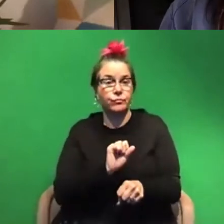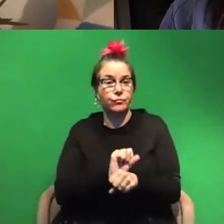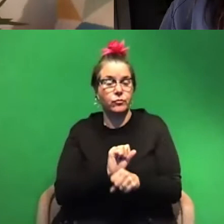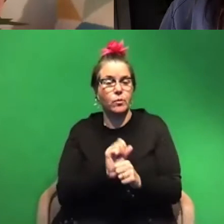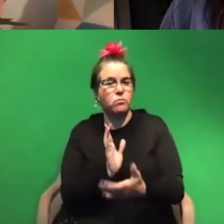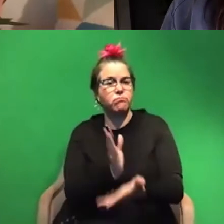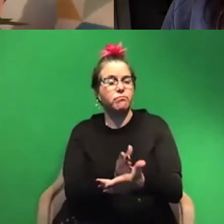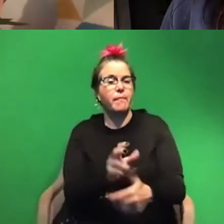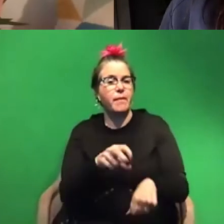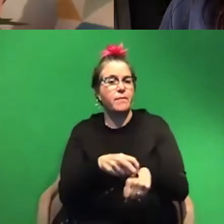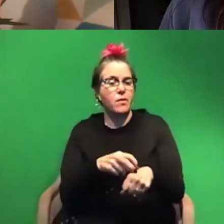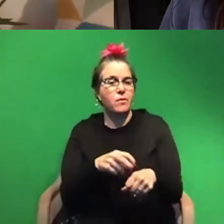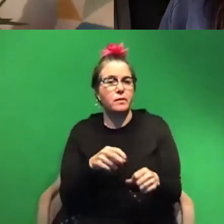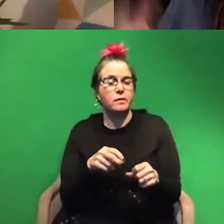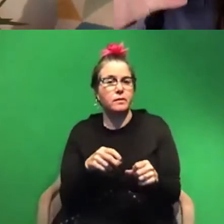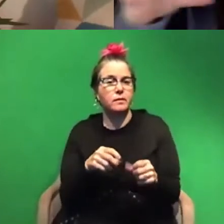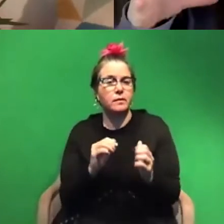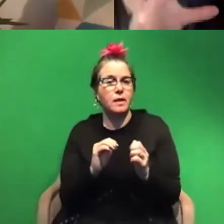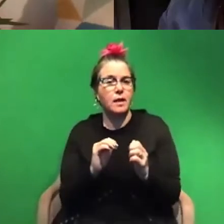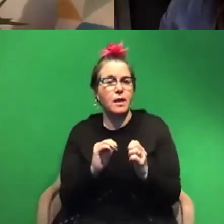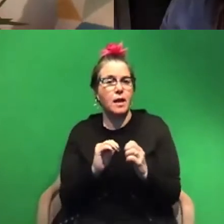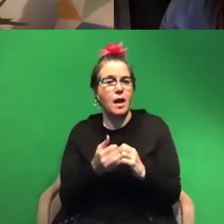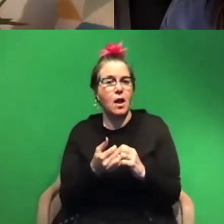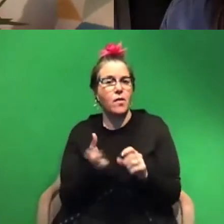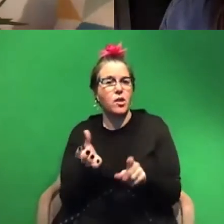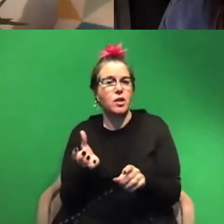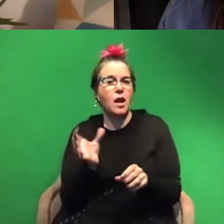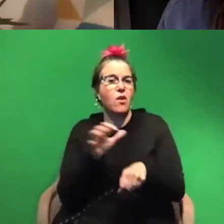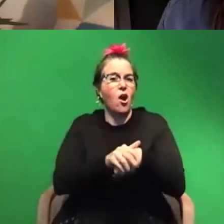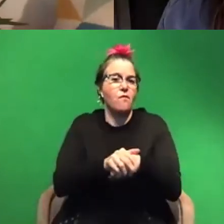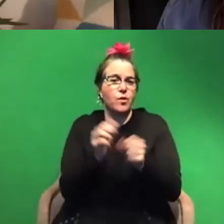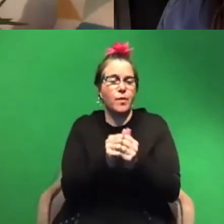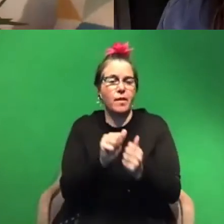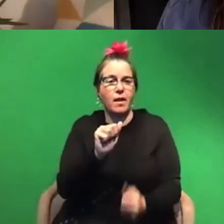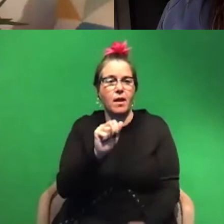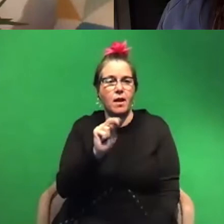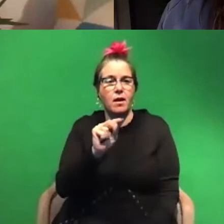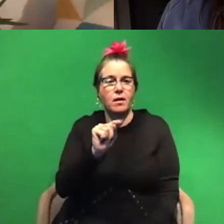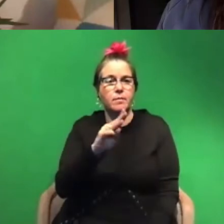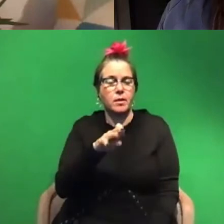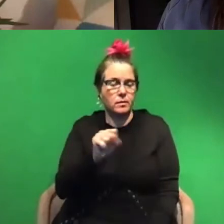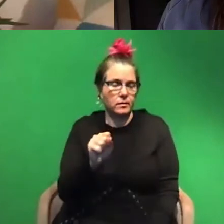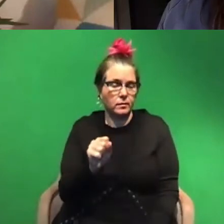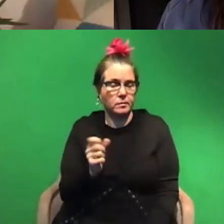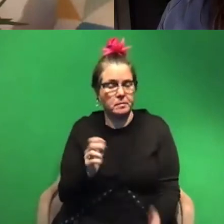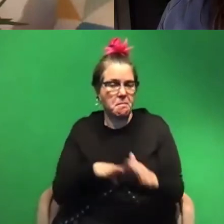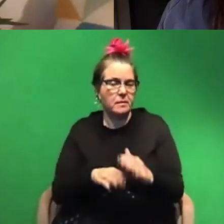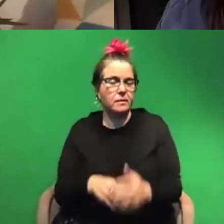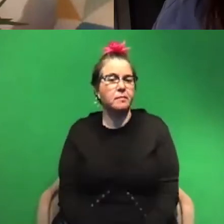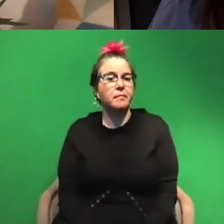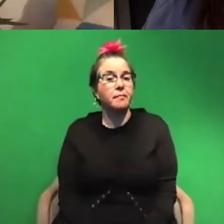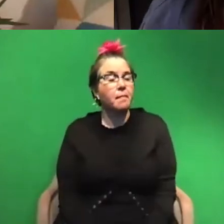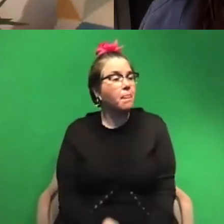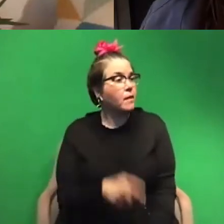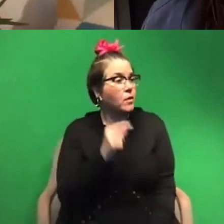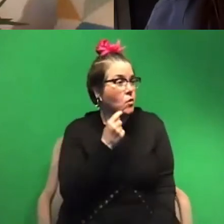virus by essentially covering it up with antibodies. So that's cool. how it works. Sounds